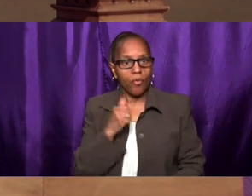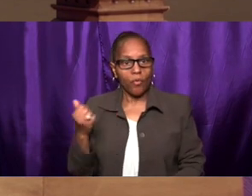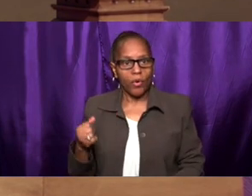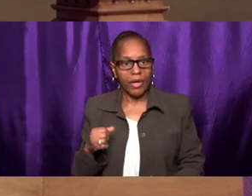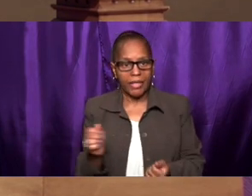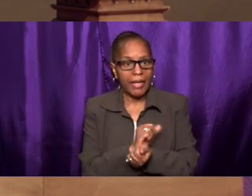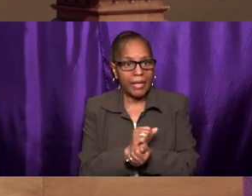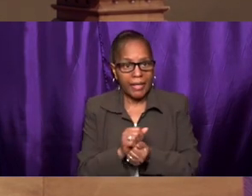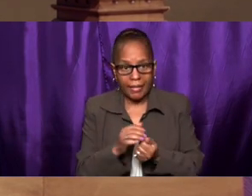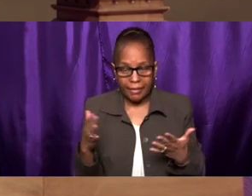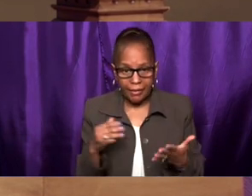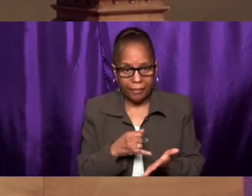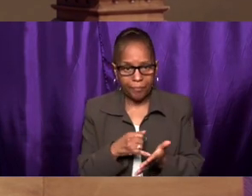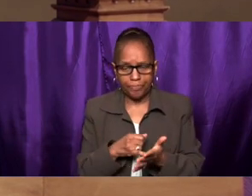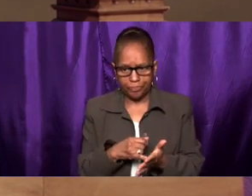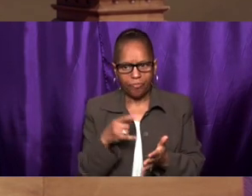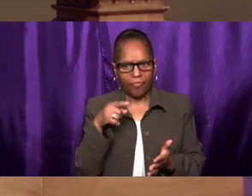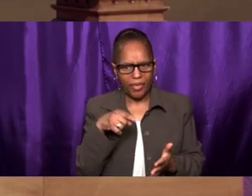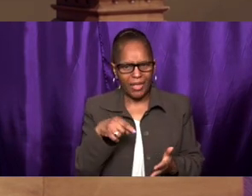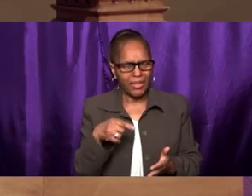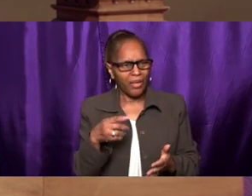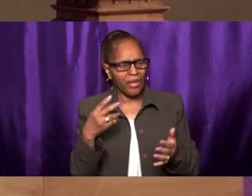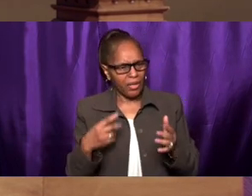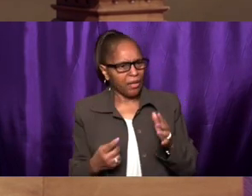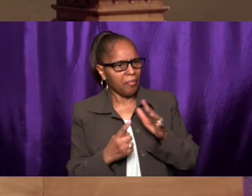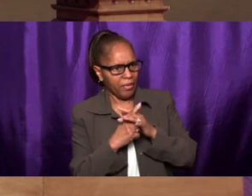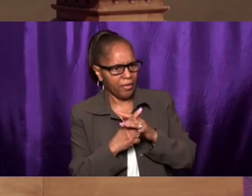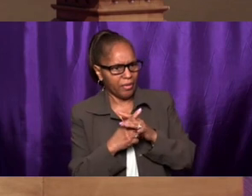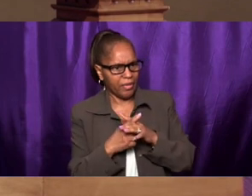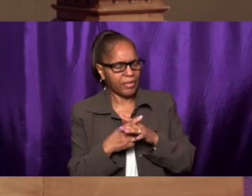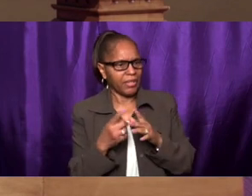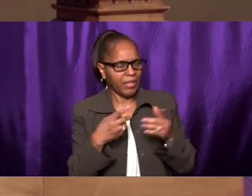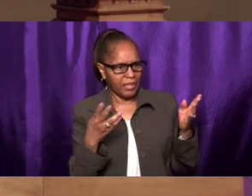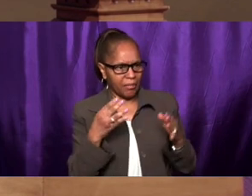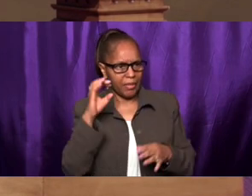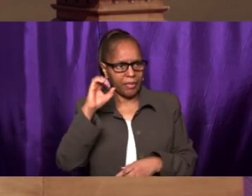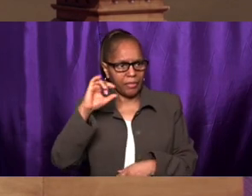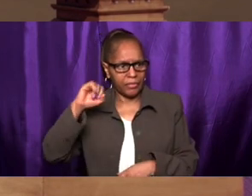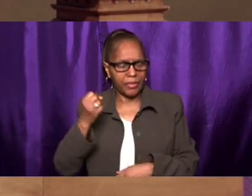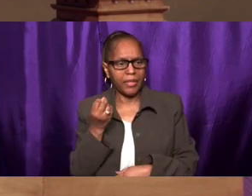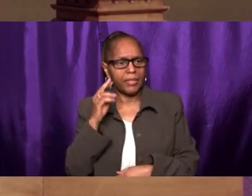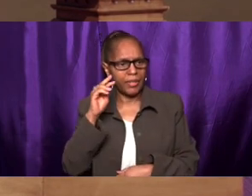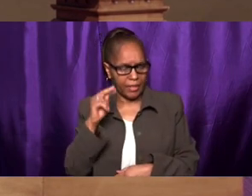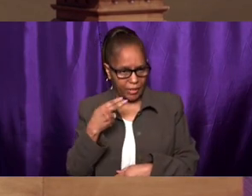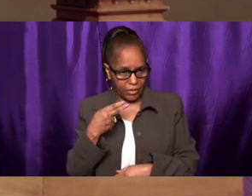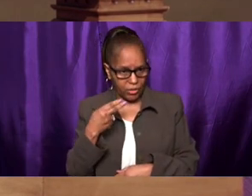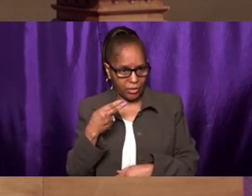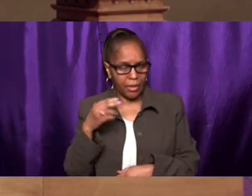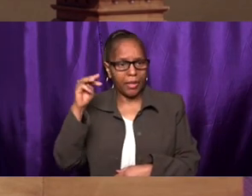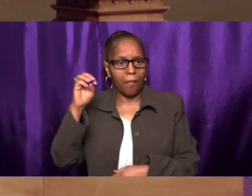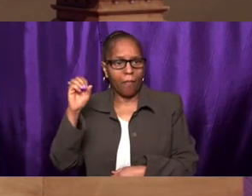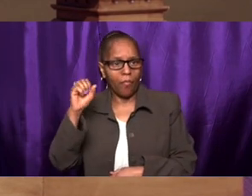it. And there appeared unto him Elijah with Moses. They were talking to